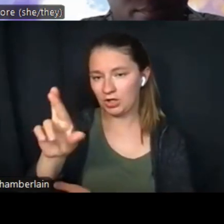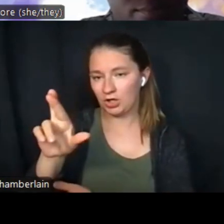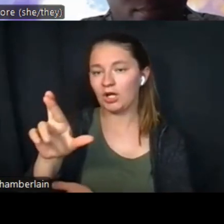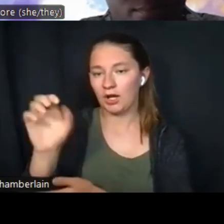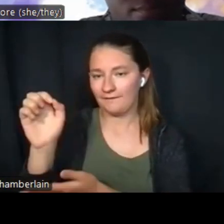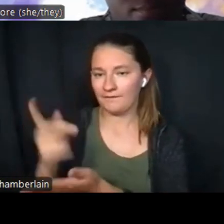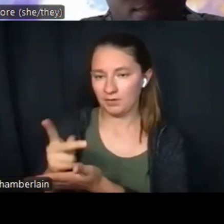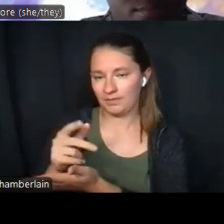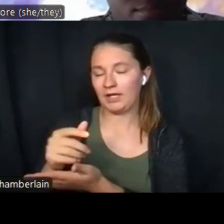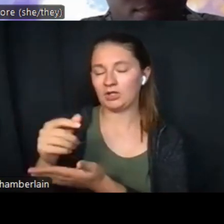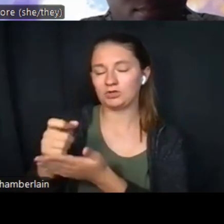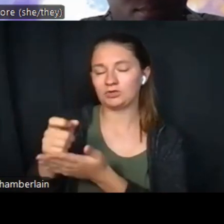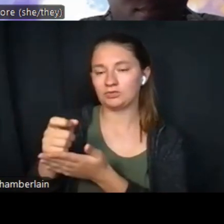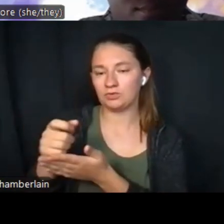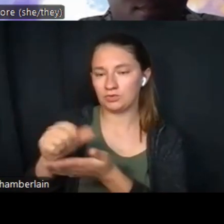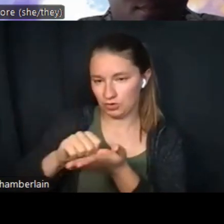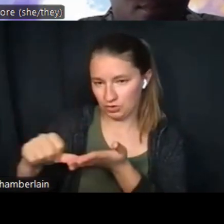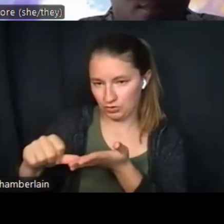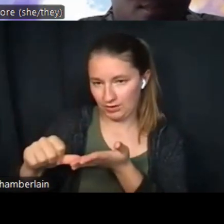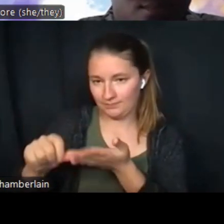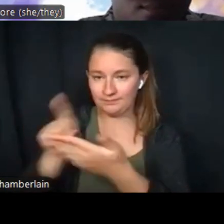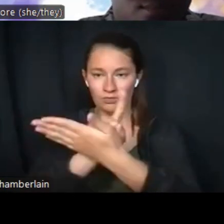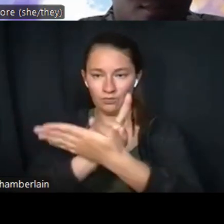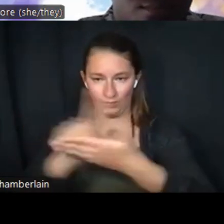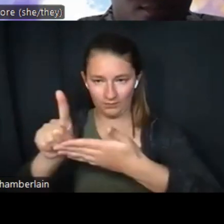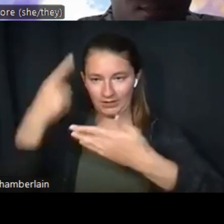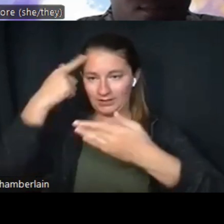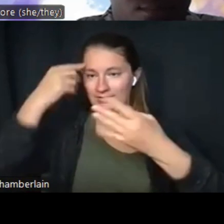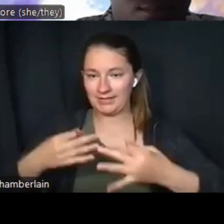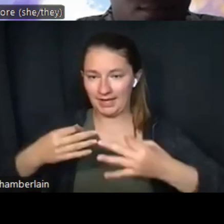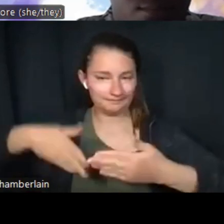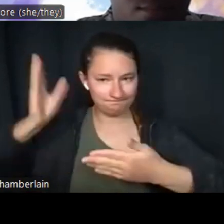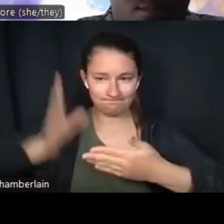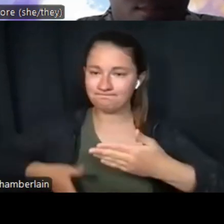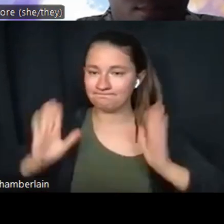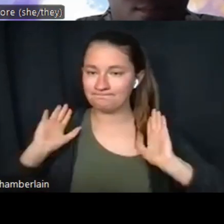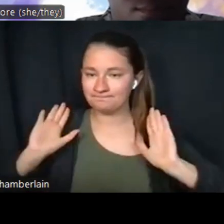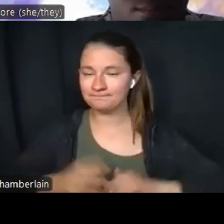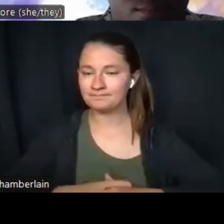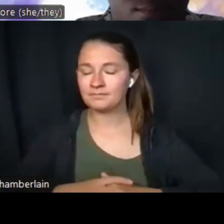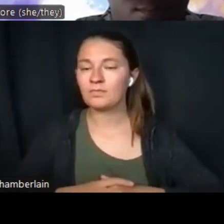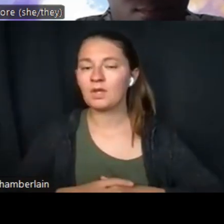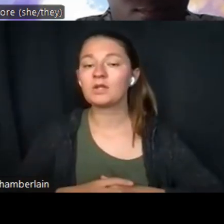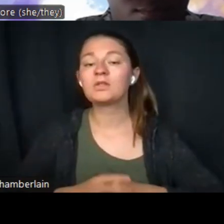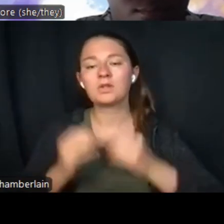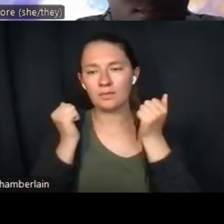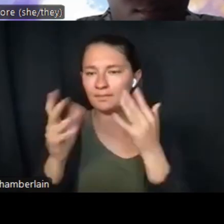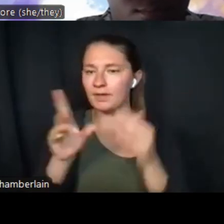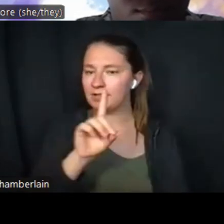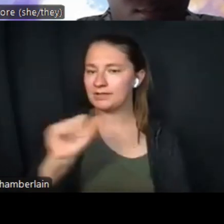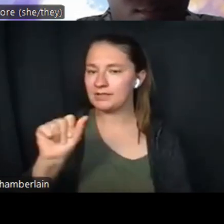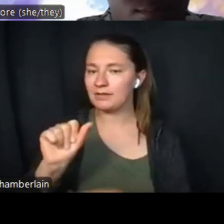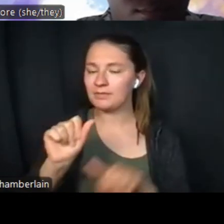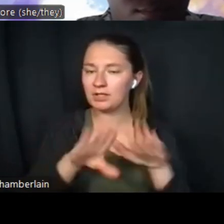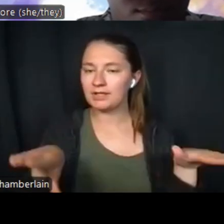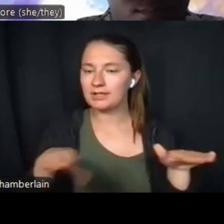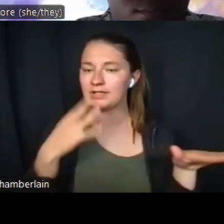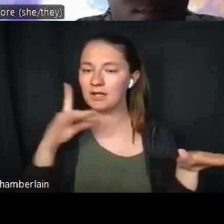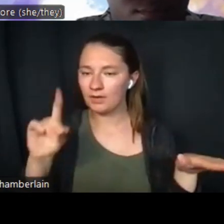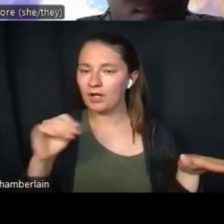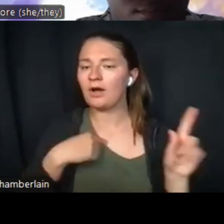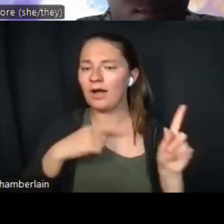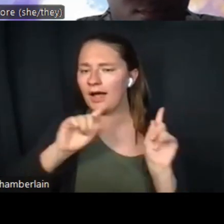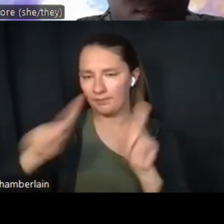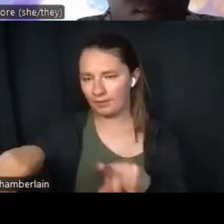was just 1 week they decided that. And so, like a lot of disabled kids in Colorado, I went to Children's